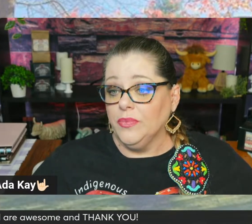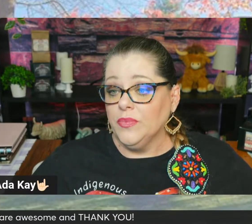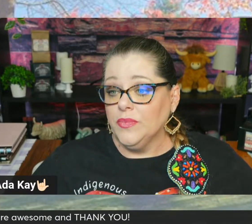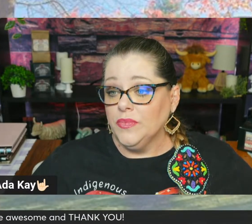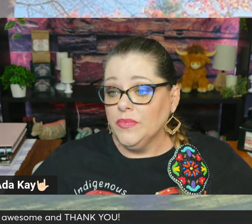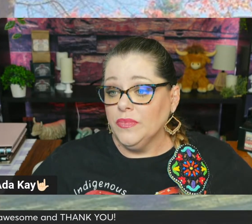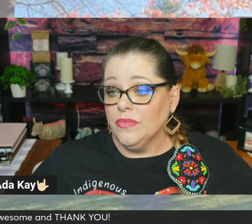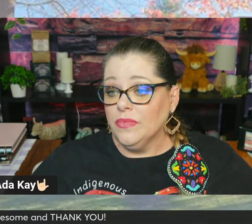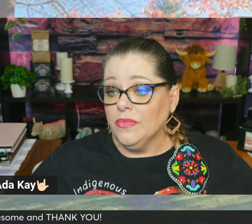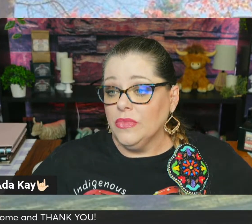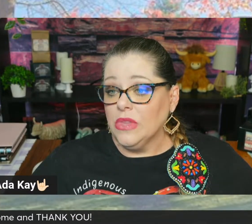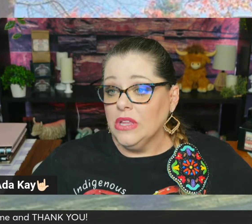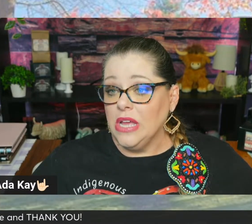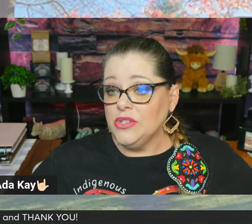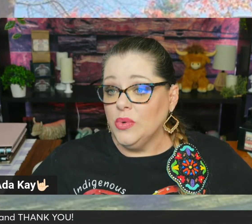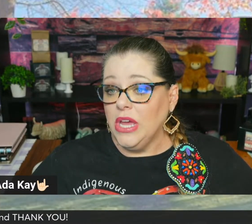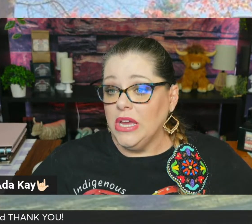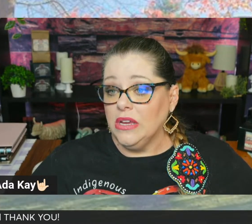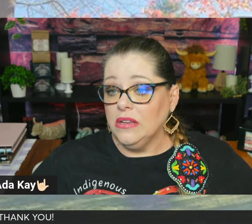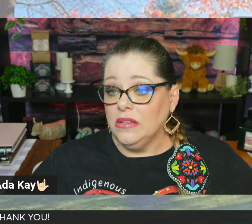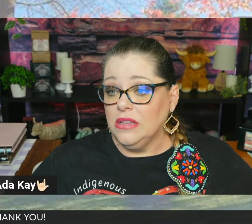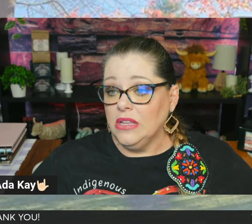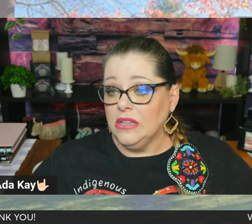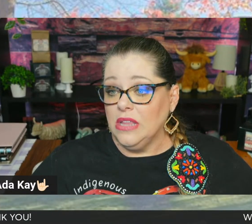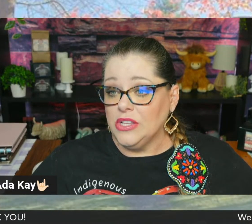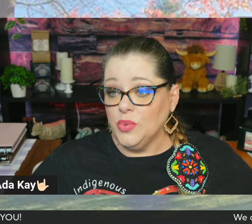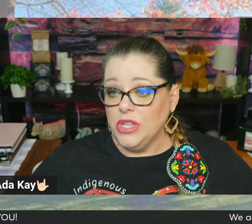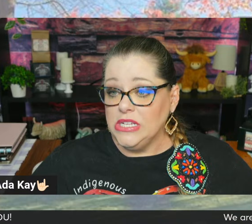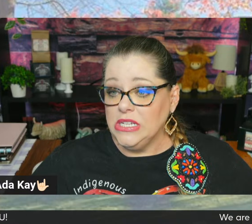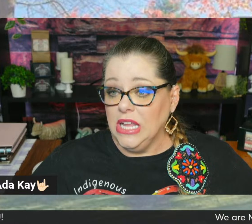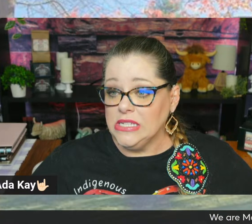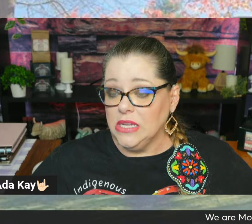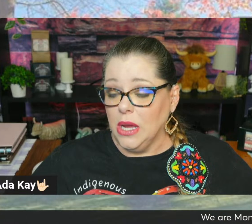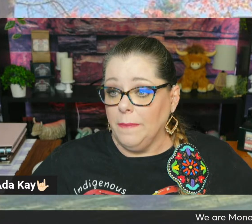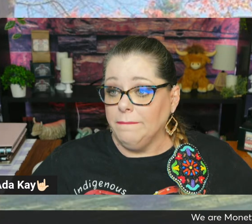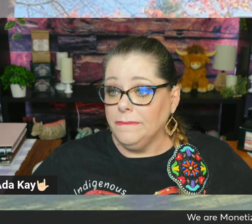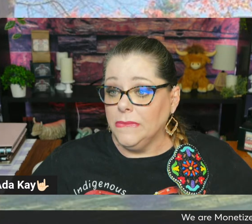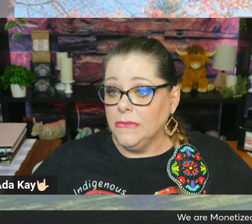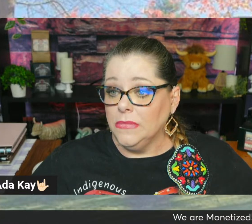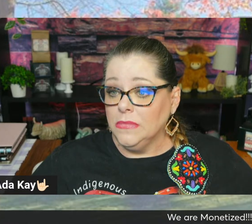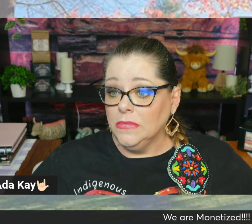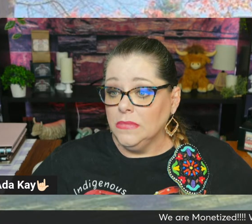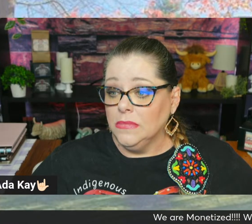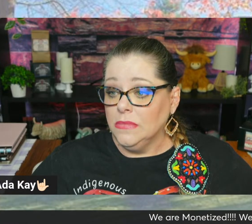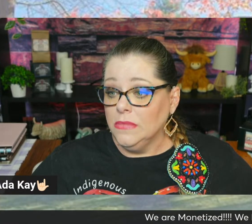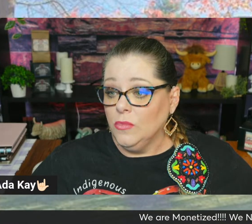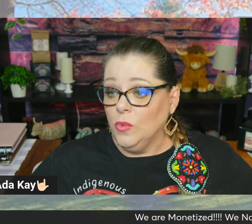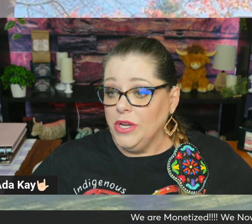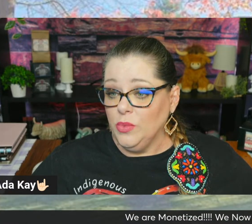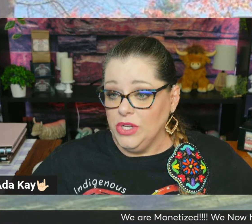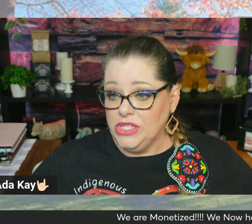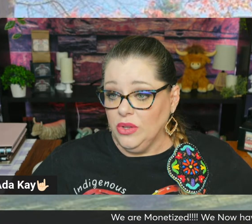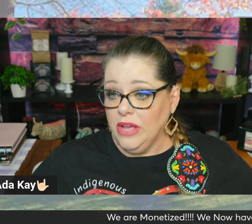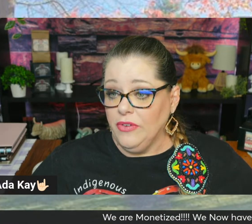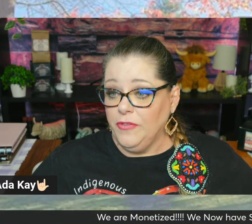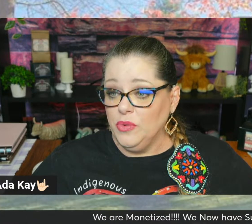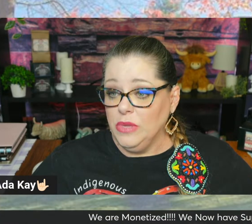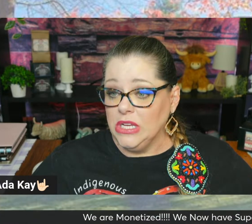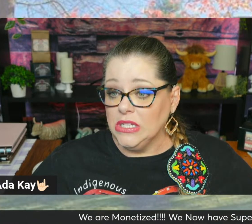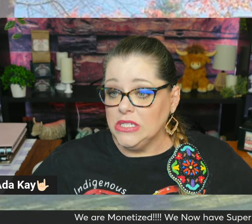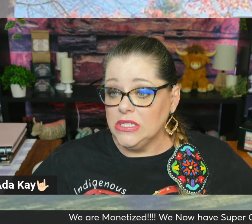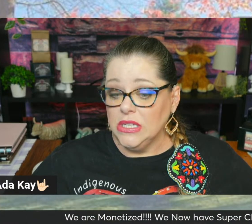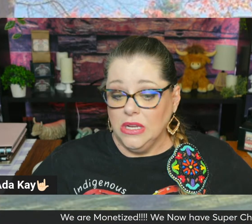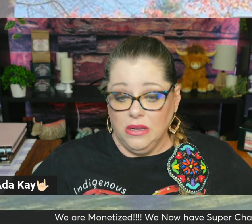on. That's okay. That's what they did last time. We still have a